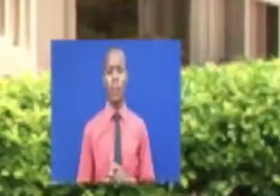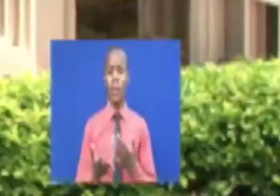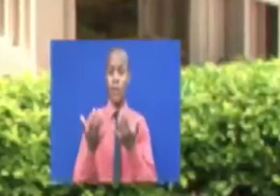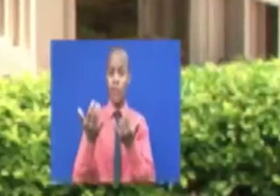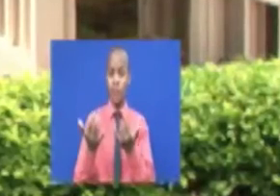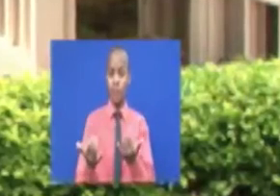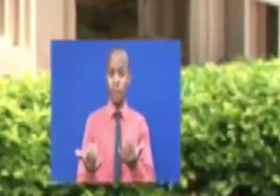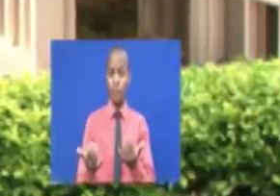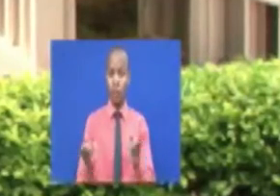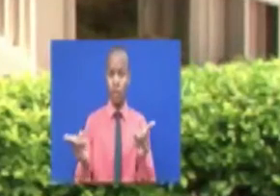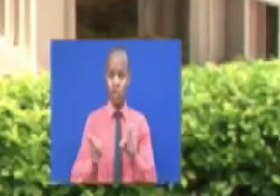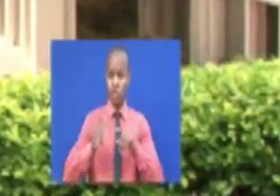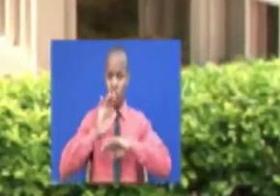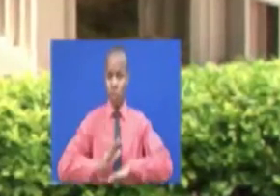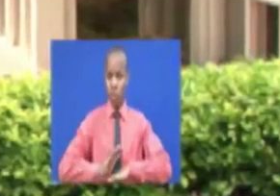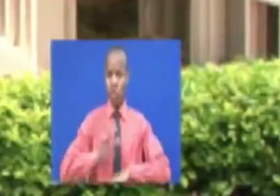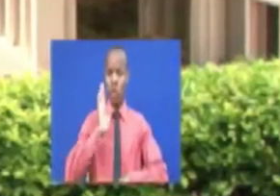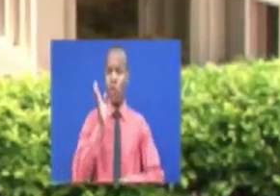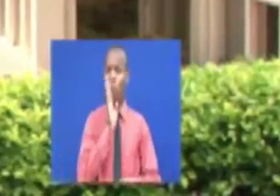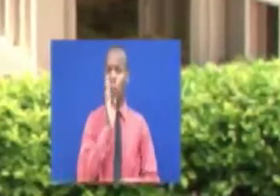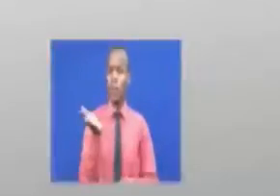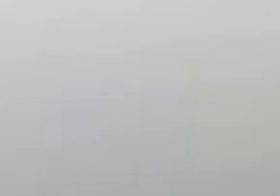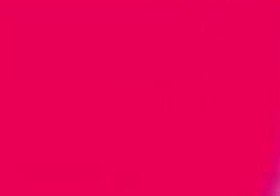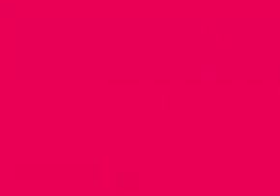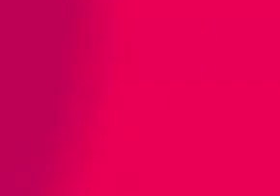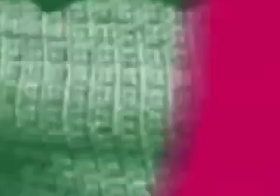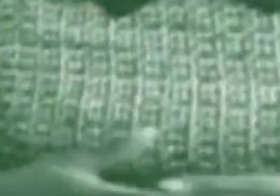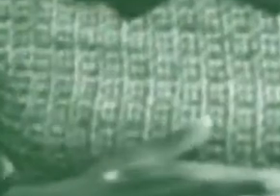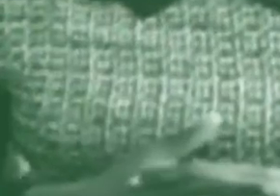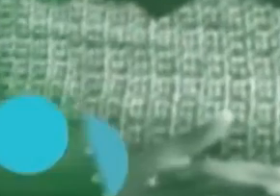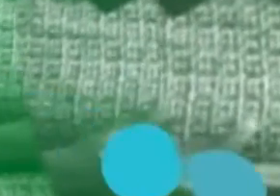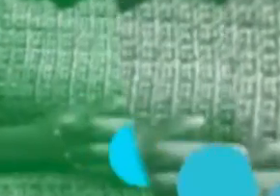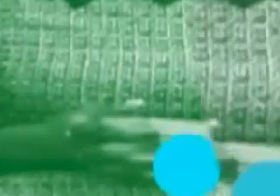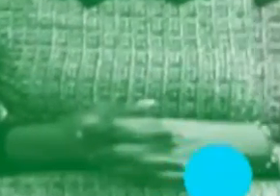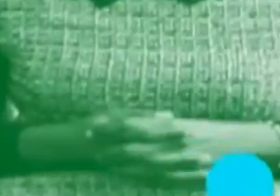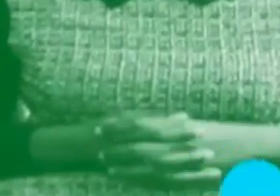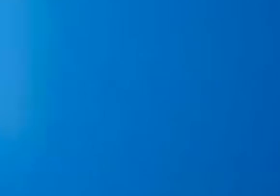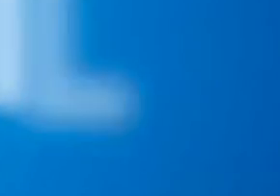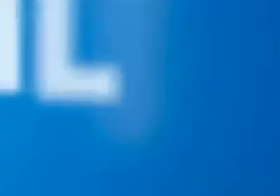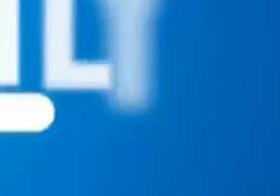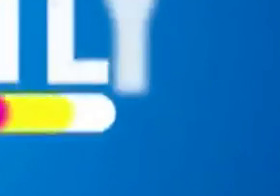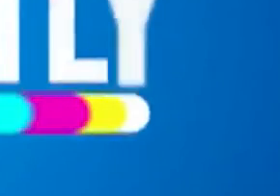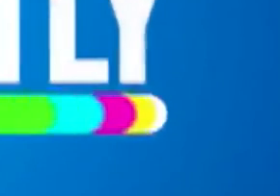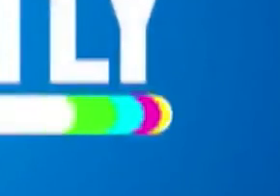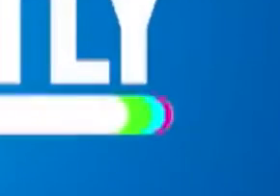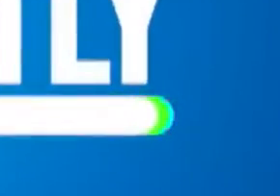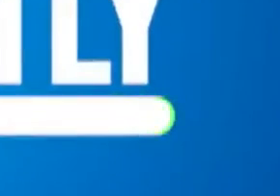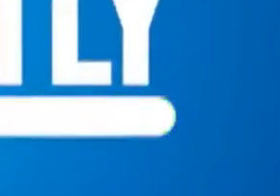now. Let us take a short break. We'll be right back. 'Cause we're differently